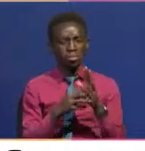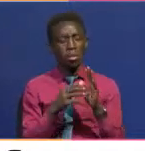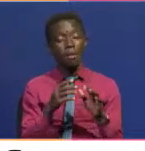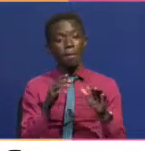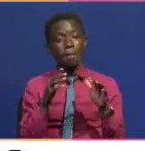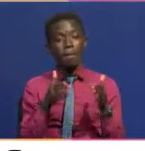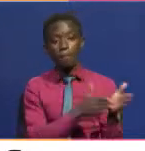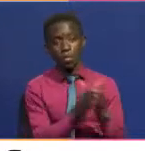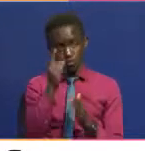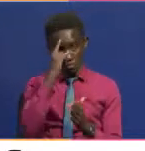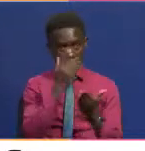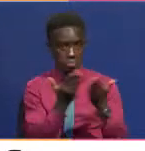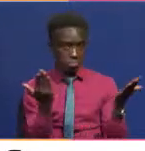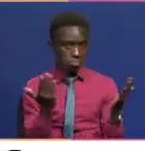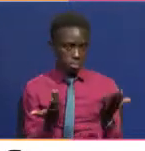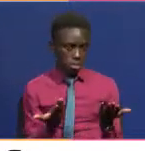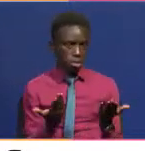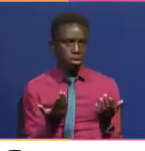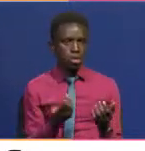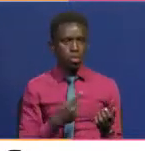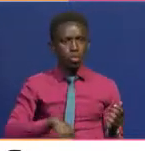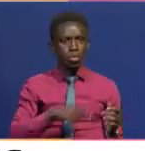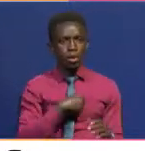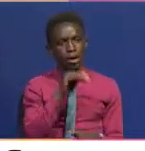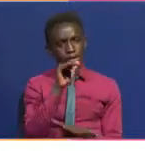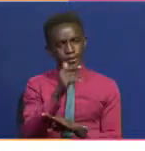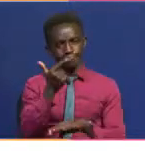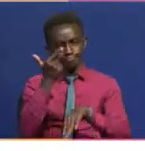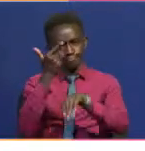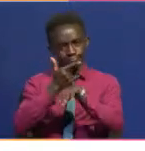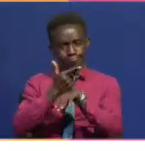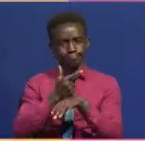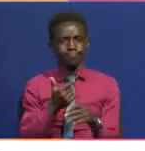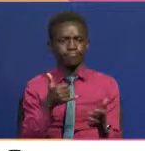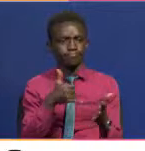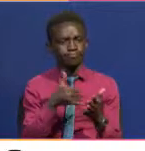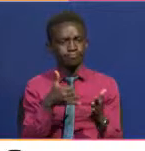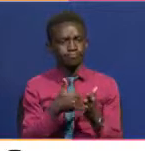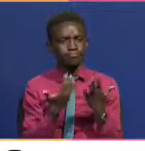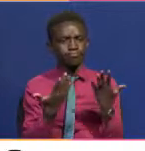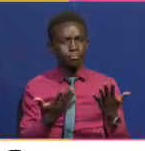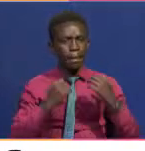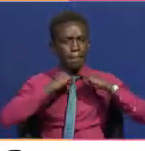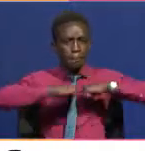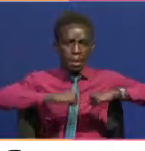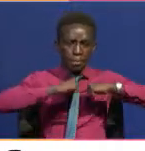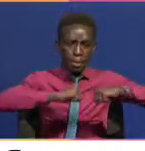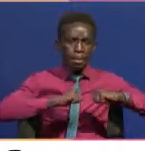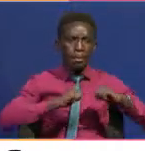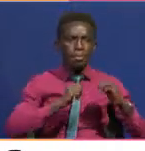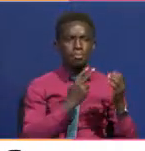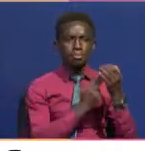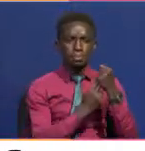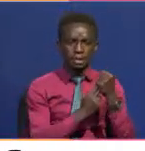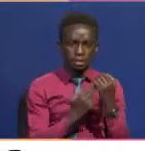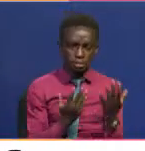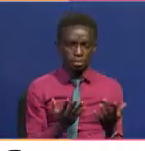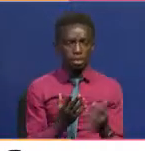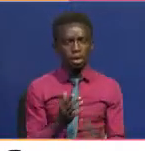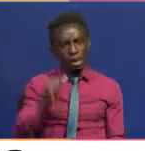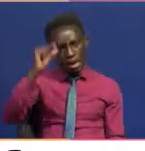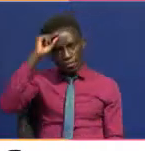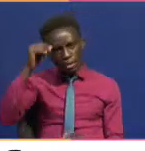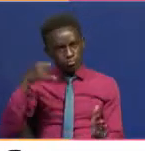them. We are reaching out to media partners as well, corporate partners, and the government has been very supportive. We hope